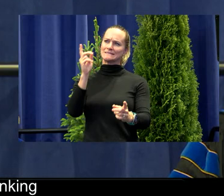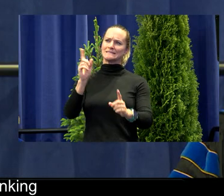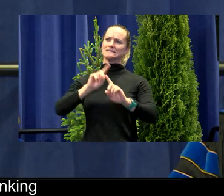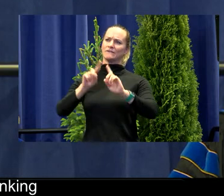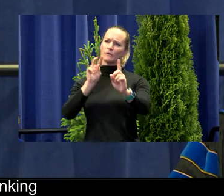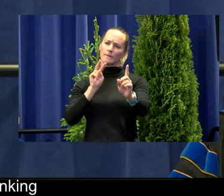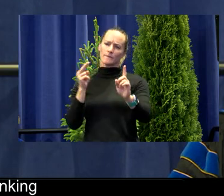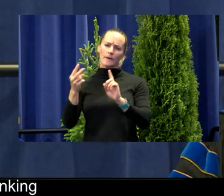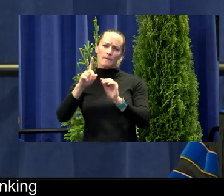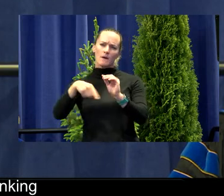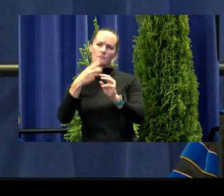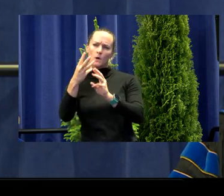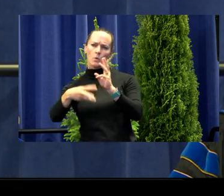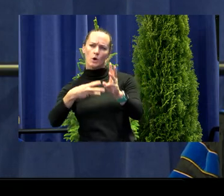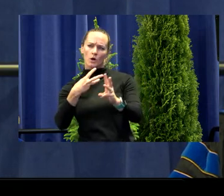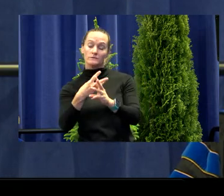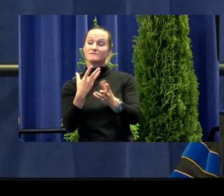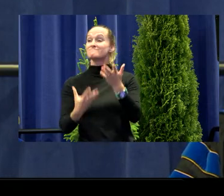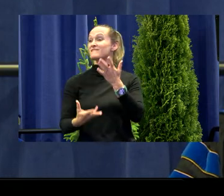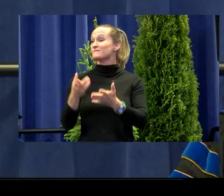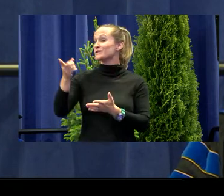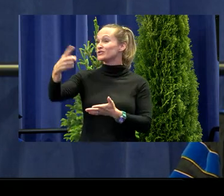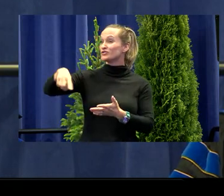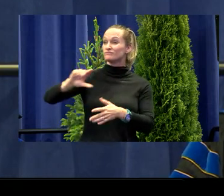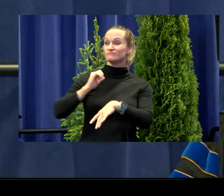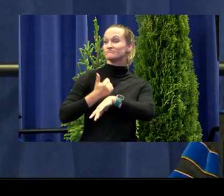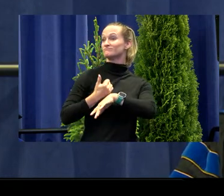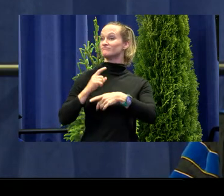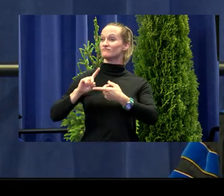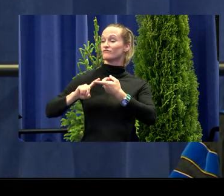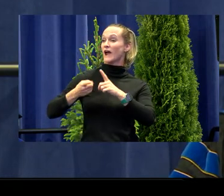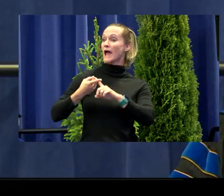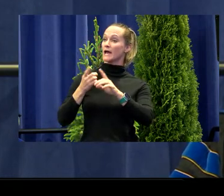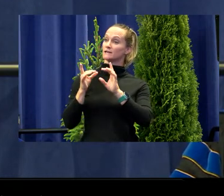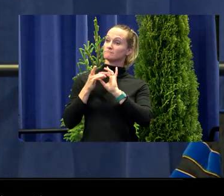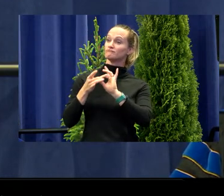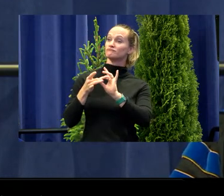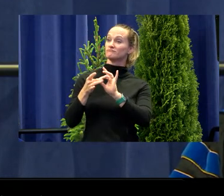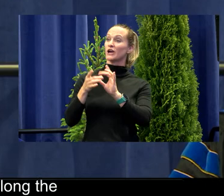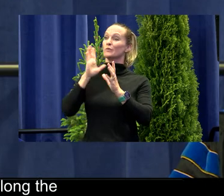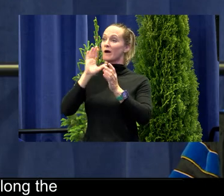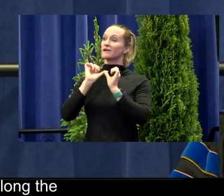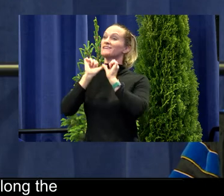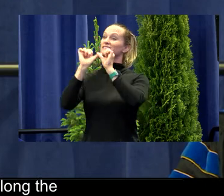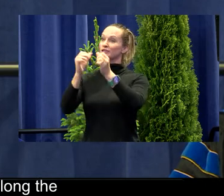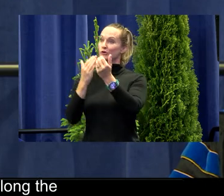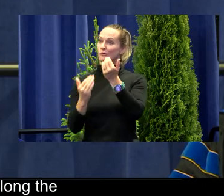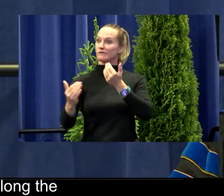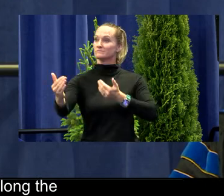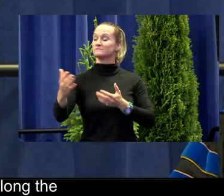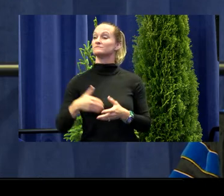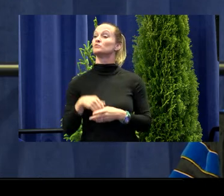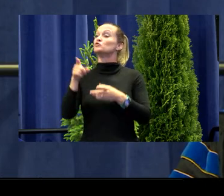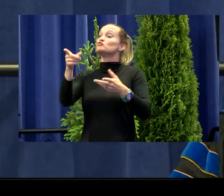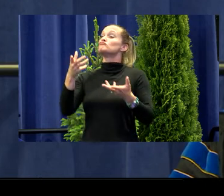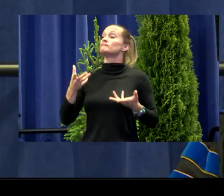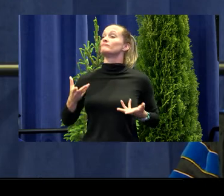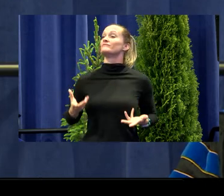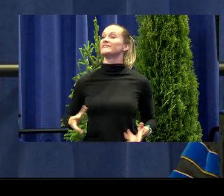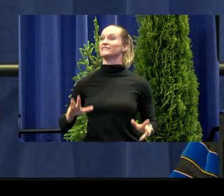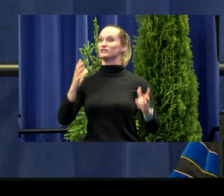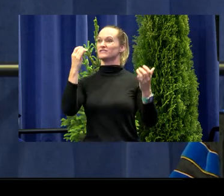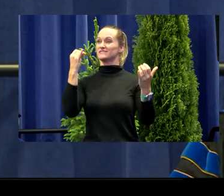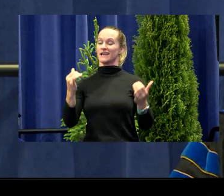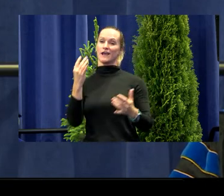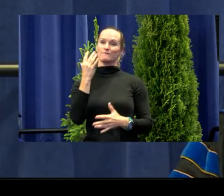the lifelong friendships that you have made along the way. So as you walk out of this building today, a new graduate